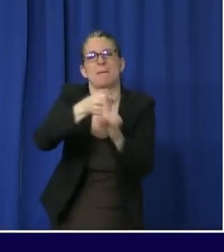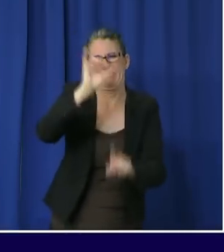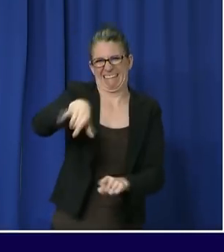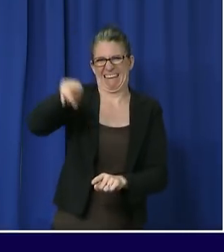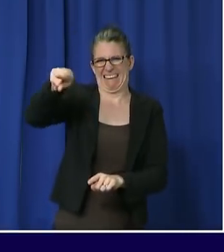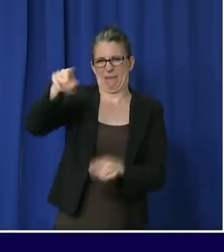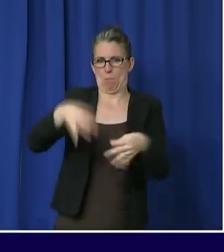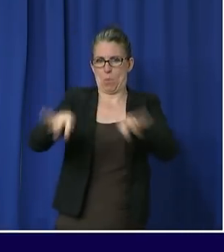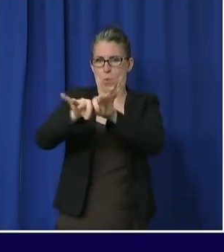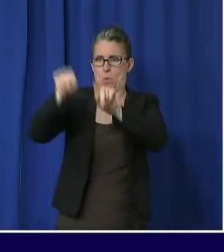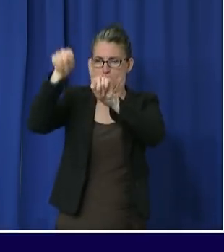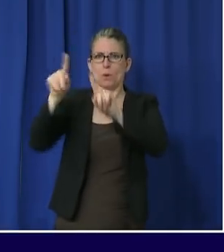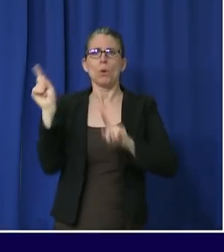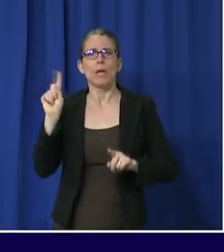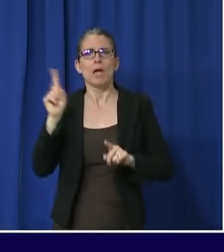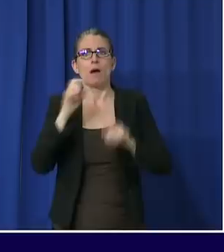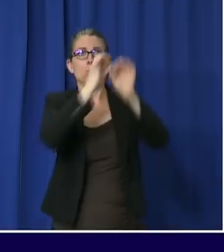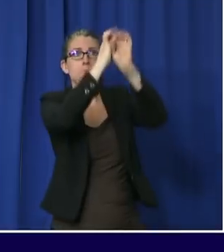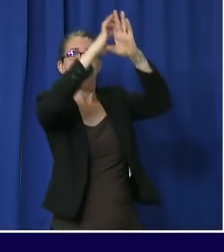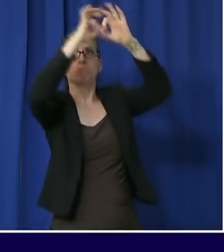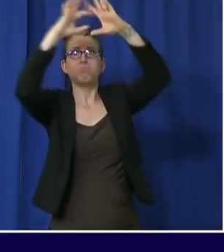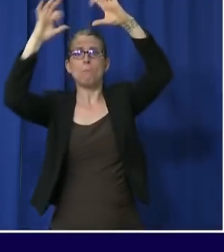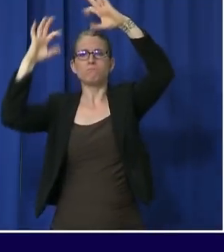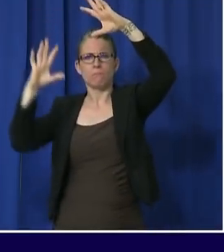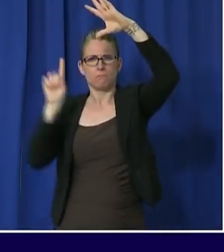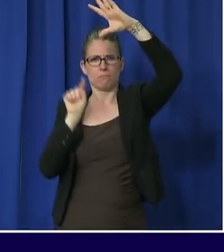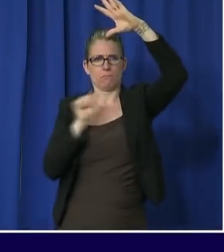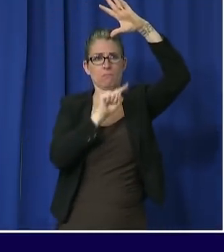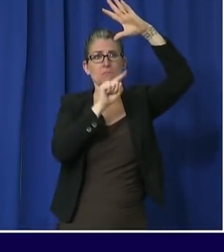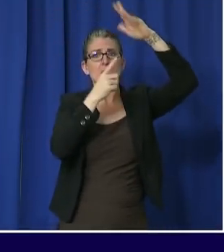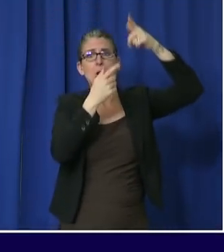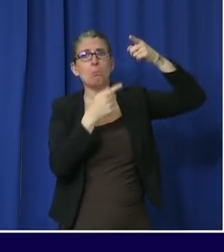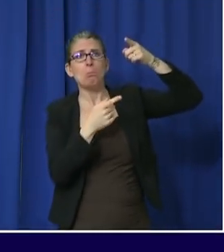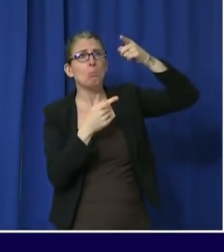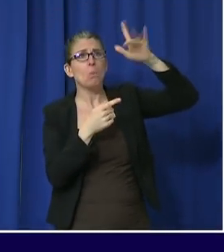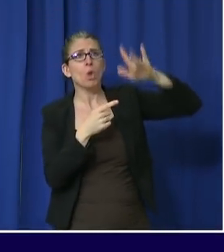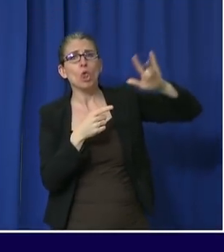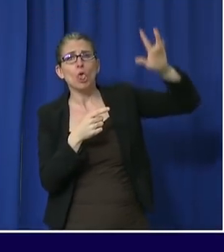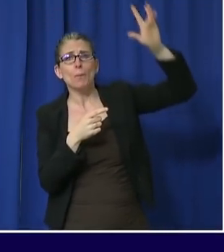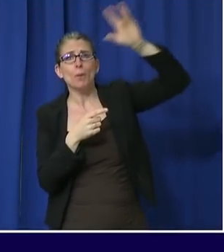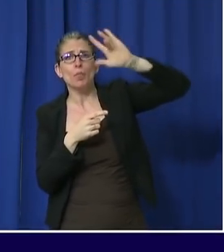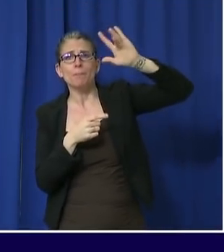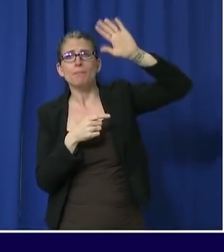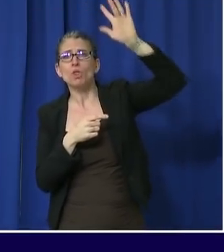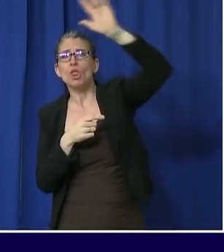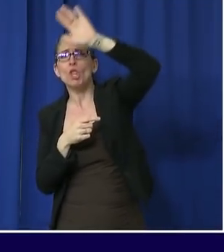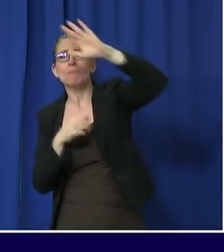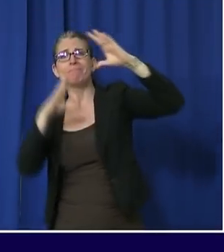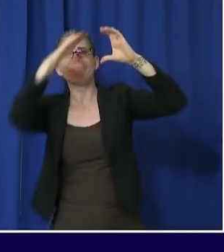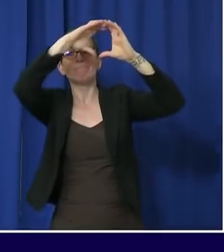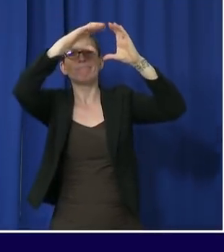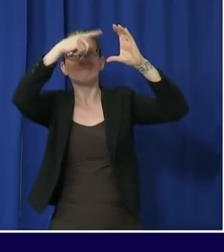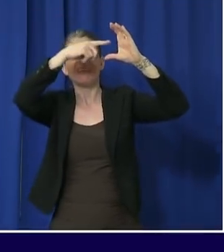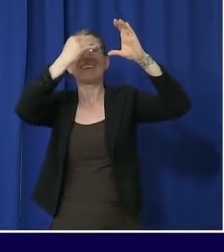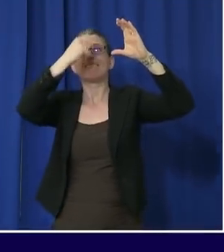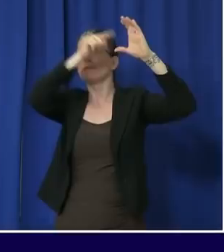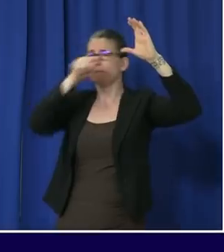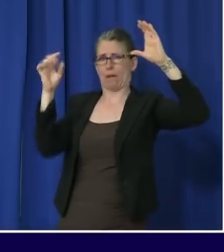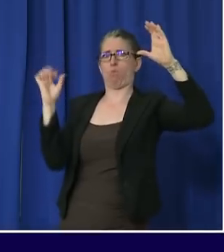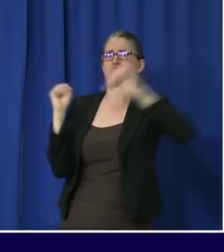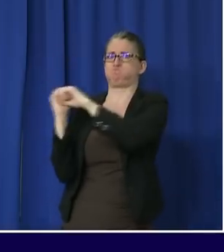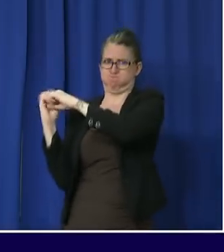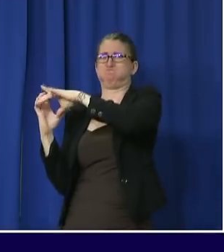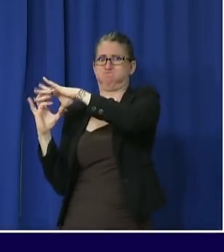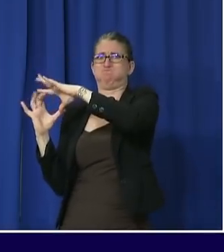facilities are we seeing cases in? And if we go back to this balloon analogy, if many of the cases that we see happen to be,